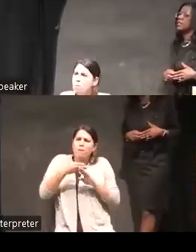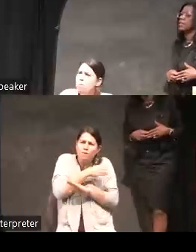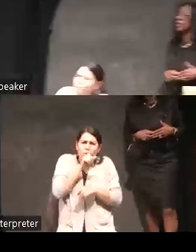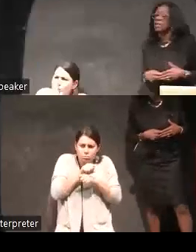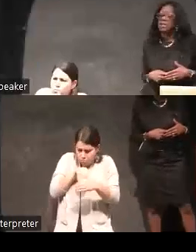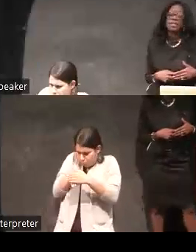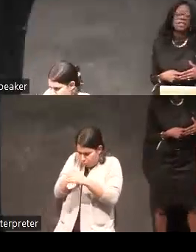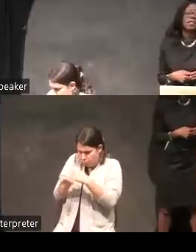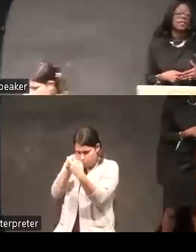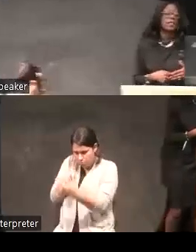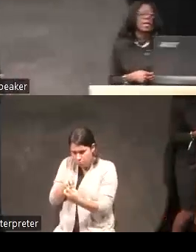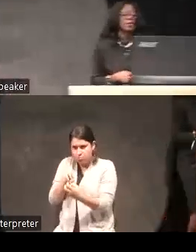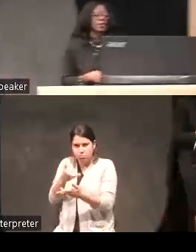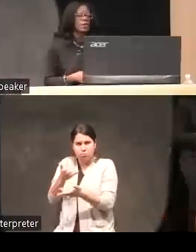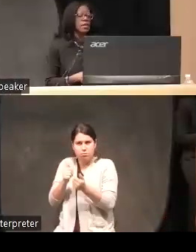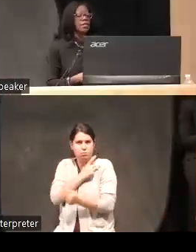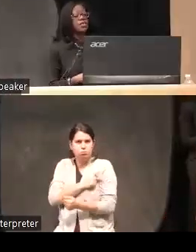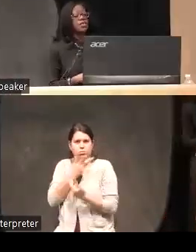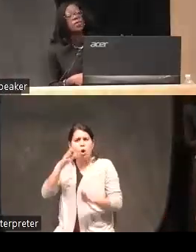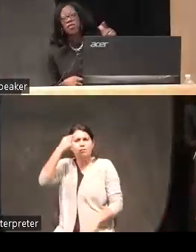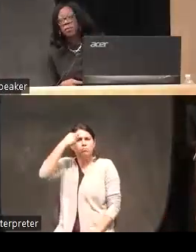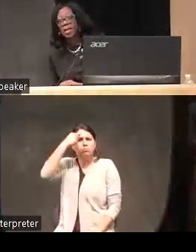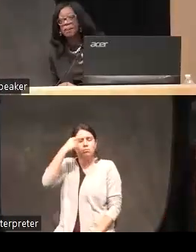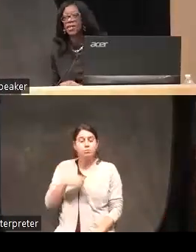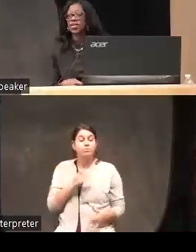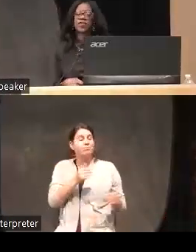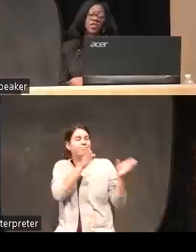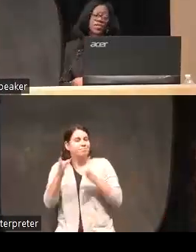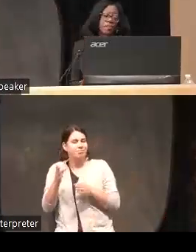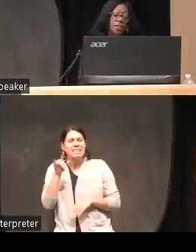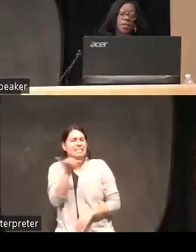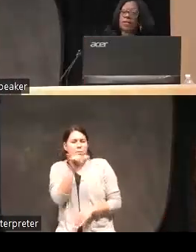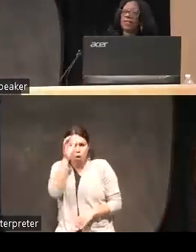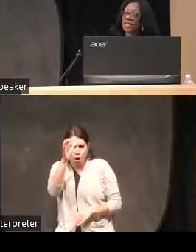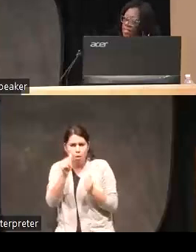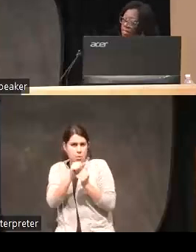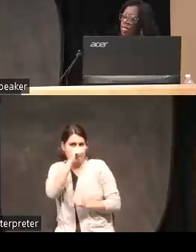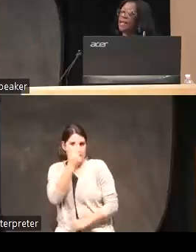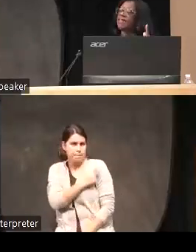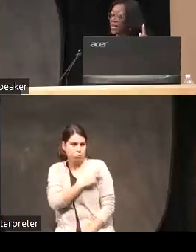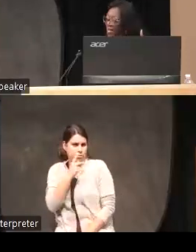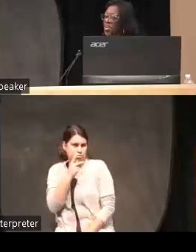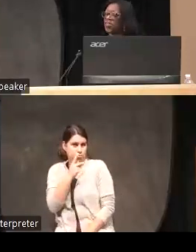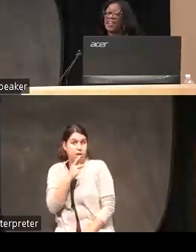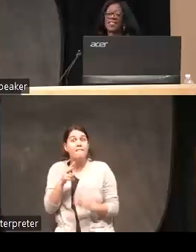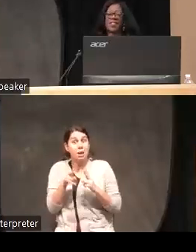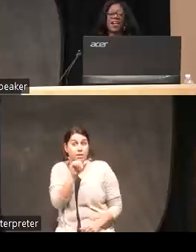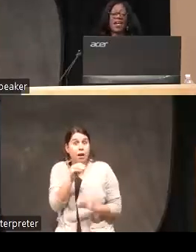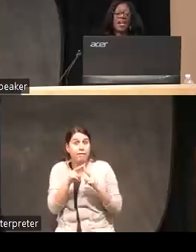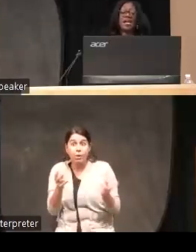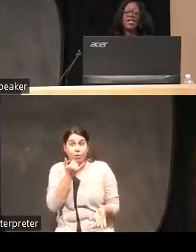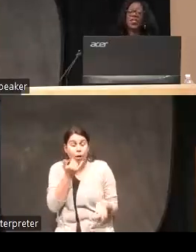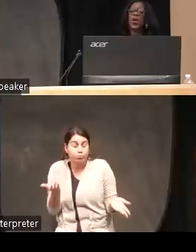into the clinical encounter. This one was for Black patients, very similar and very incorrect,